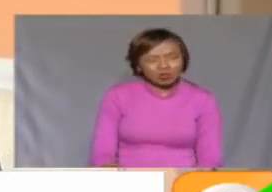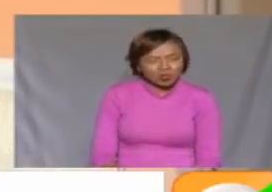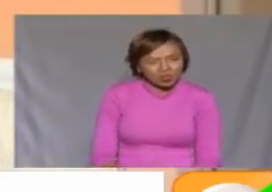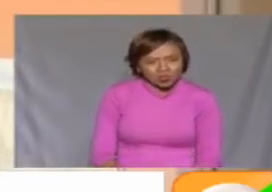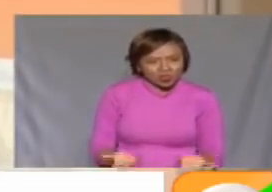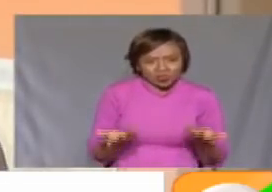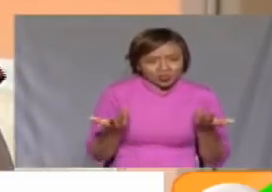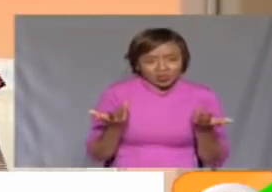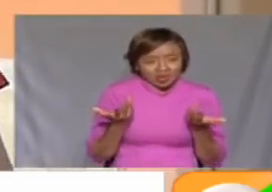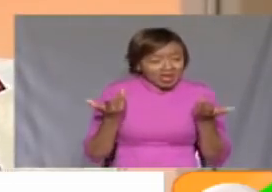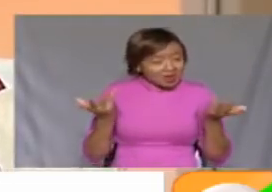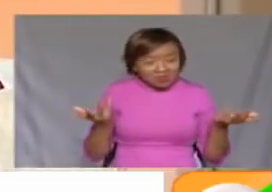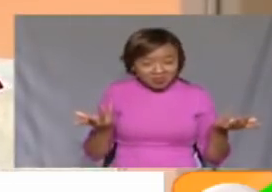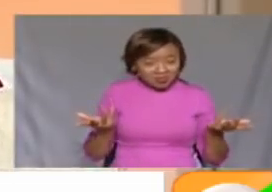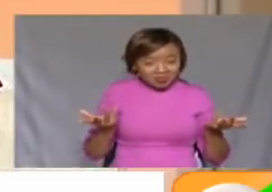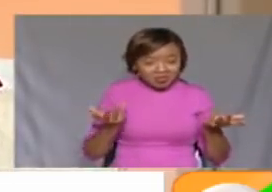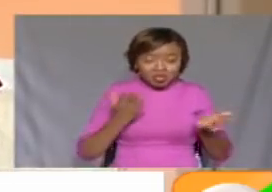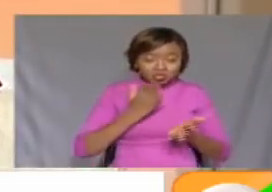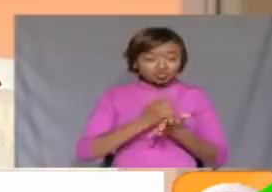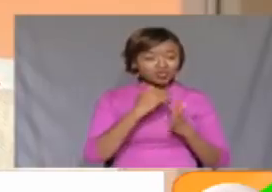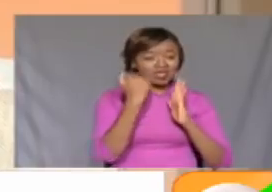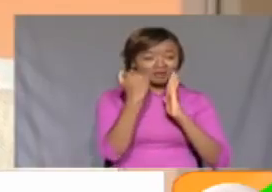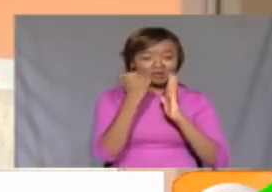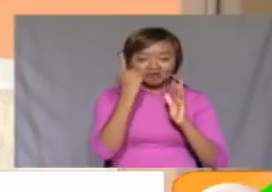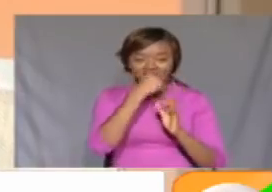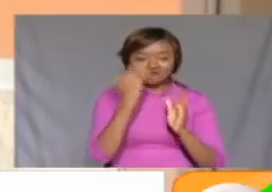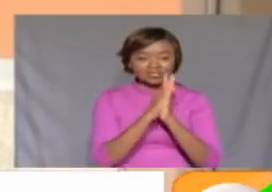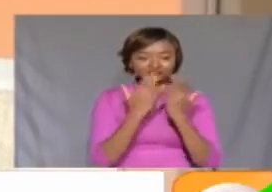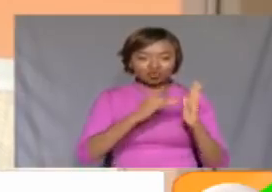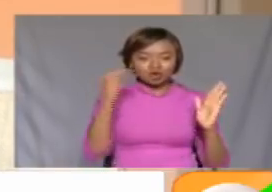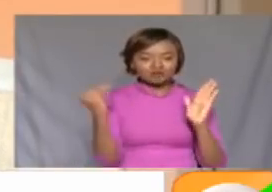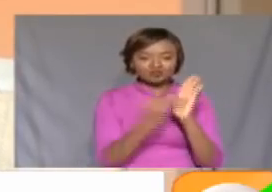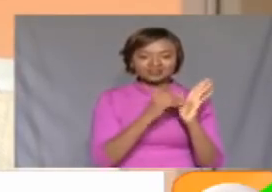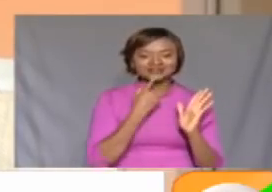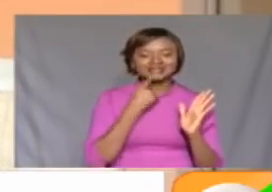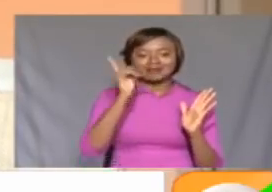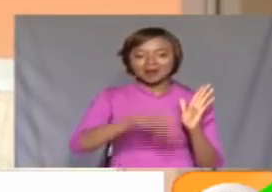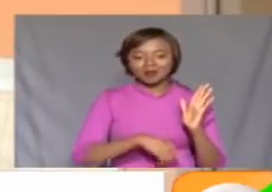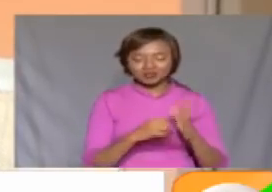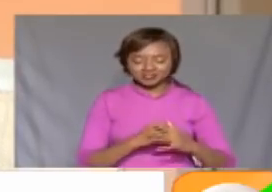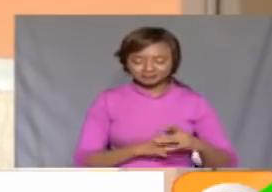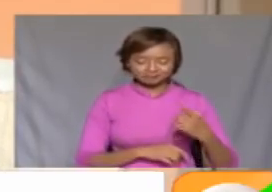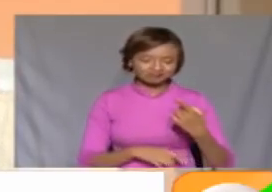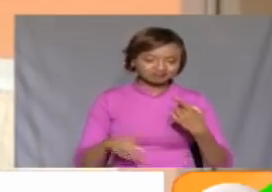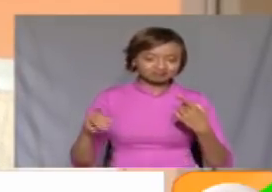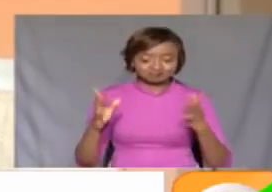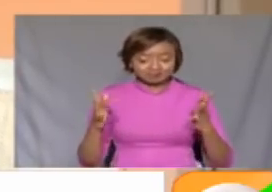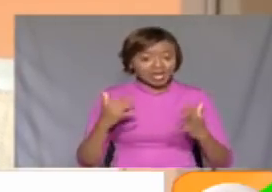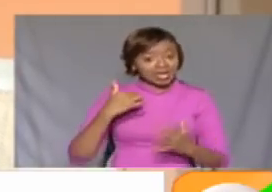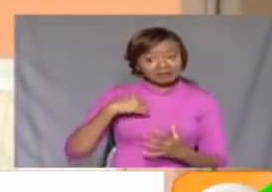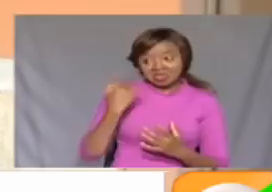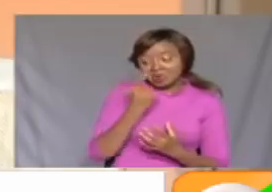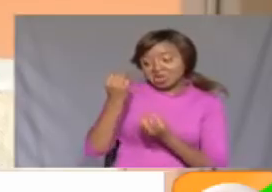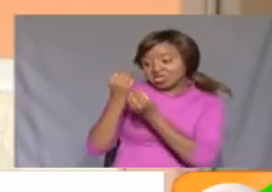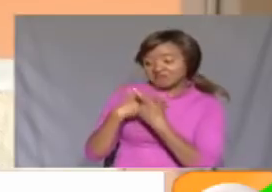very ironic in just about every statement that he made on Facebook. So he says, I was just told it's a